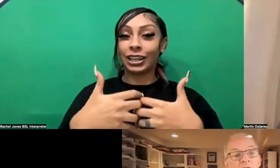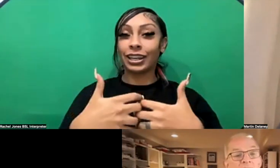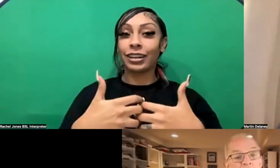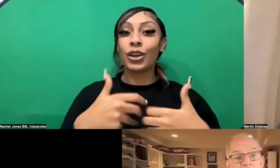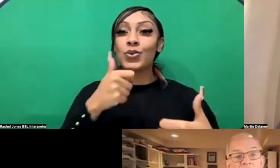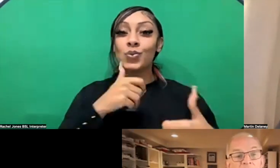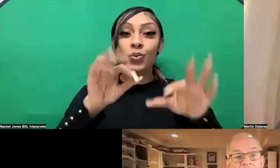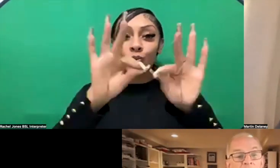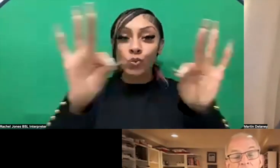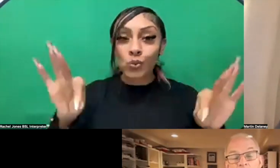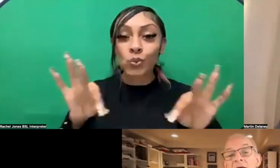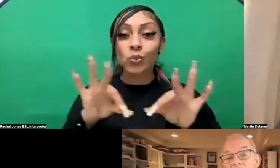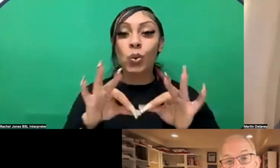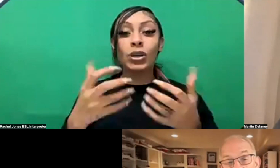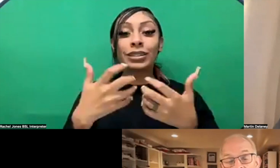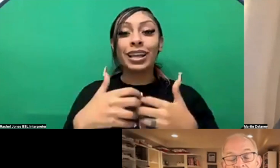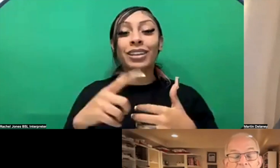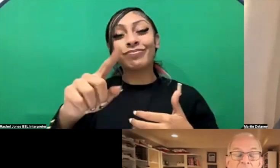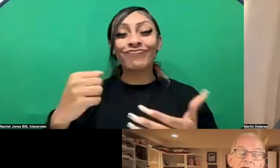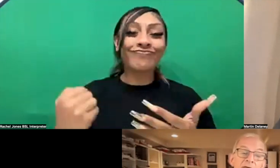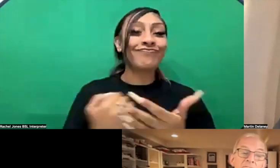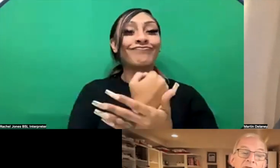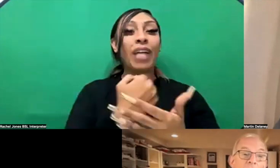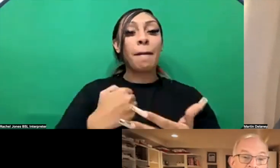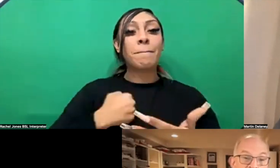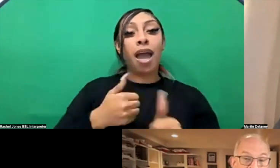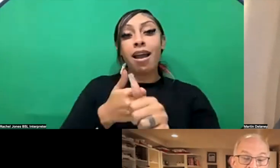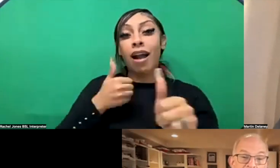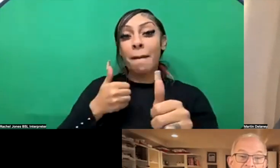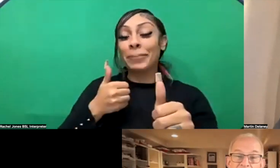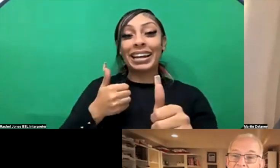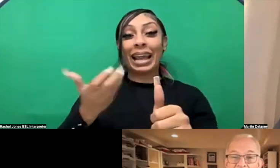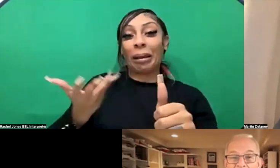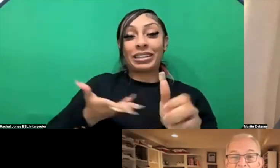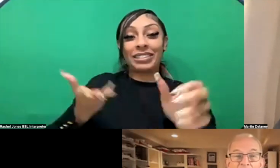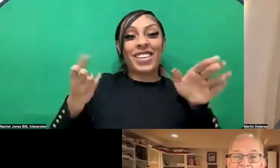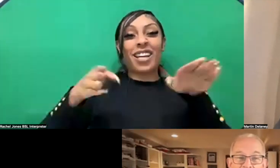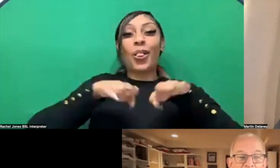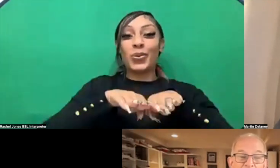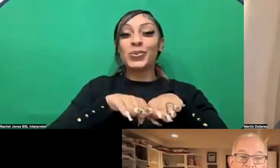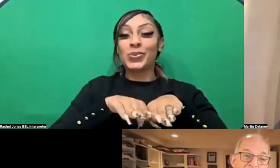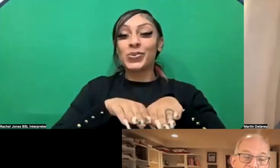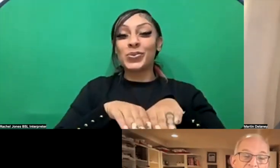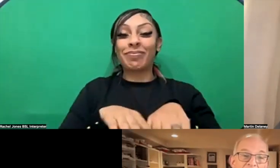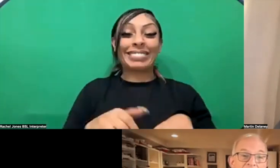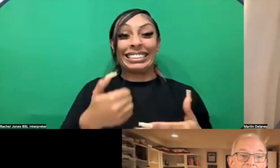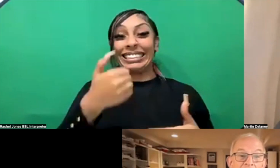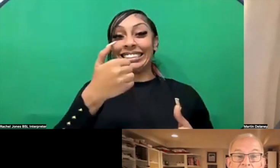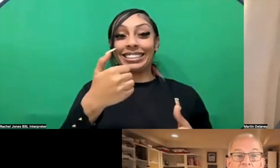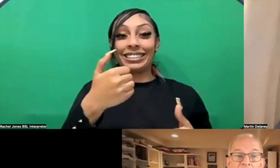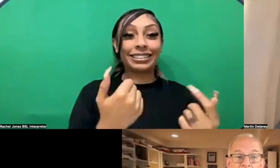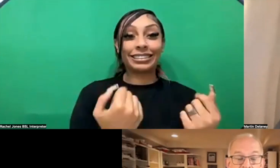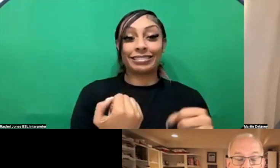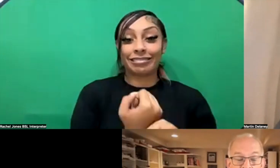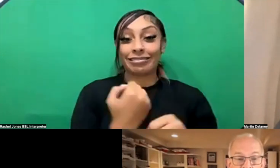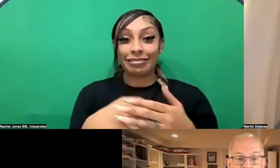But unfortunately, my company went out of business before it could be released. So I think there were maybe 6 prototypes made, and that's it, and the